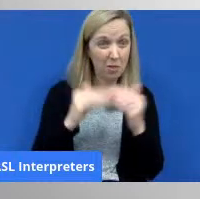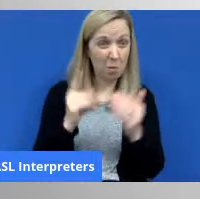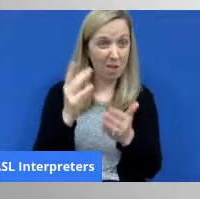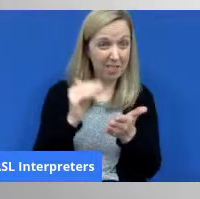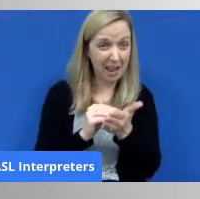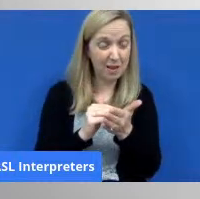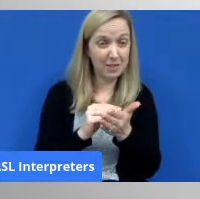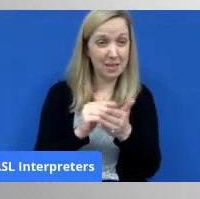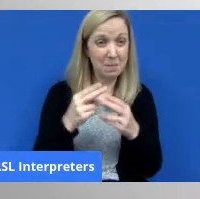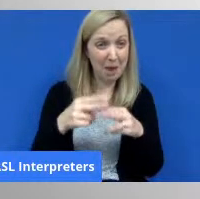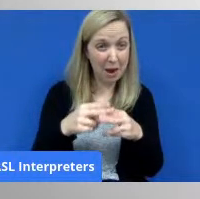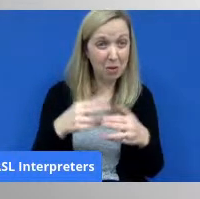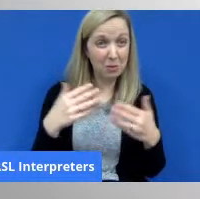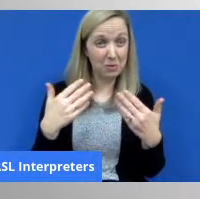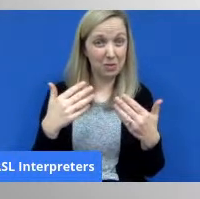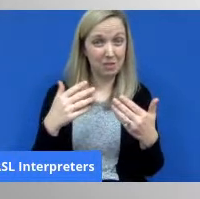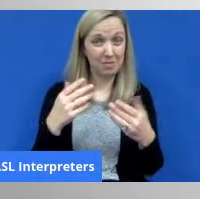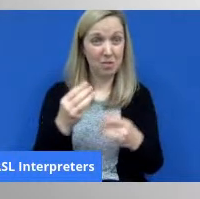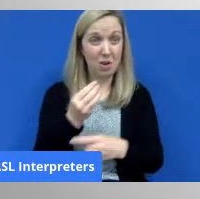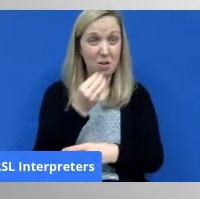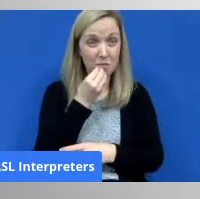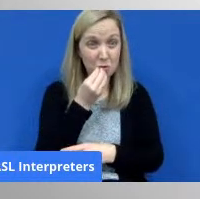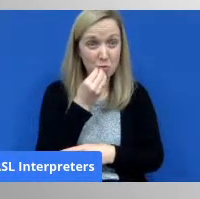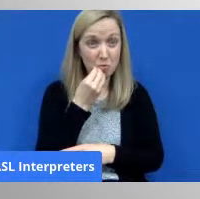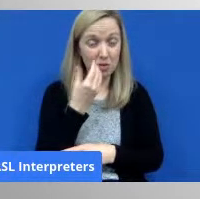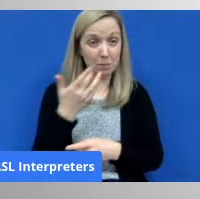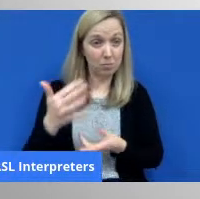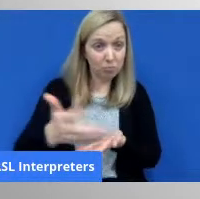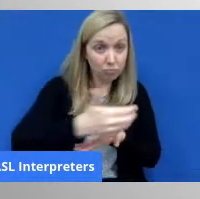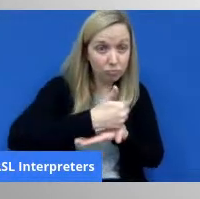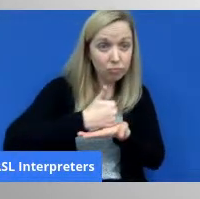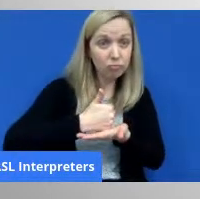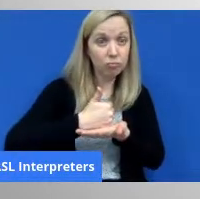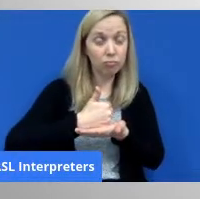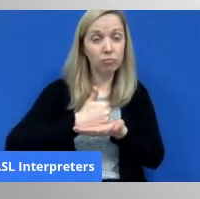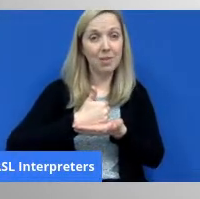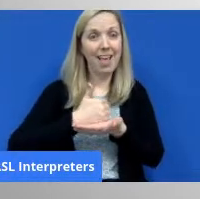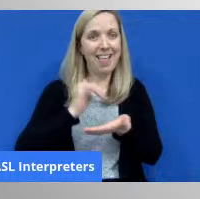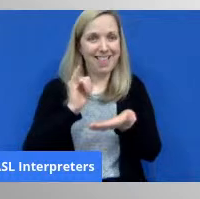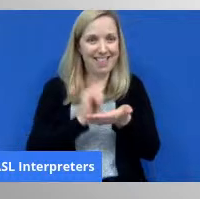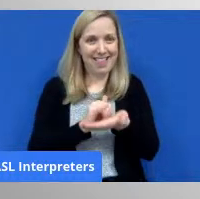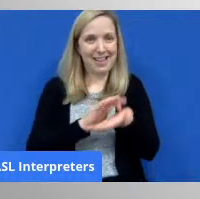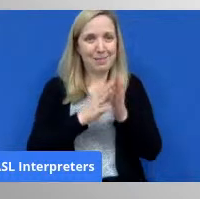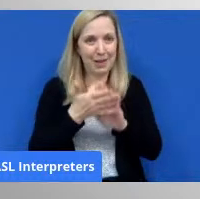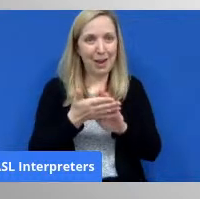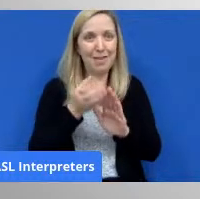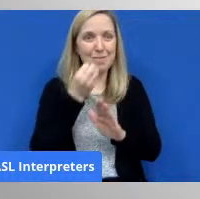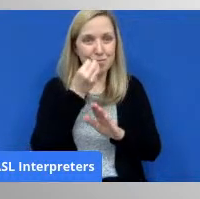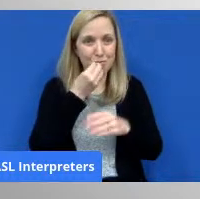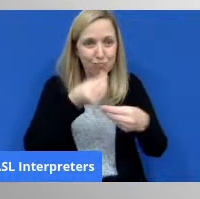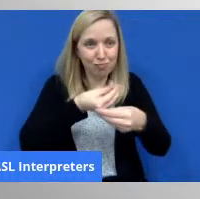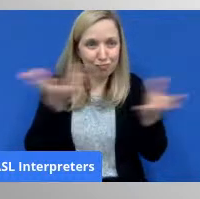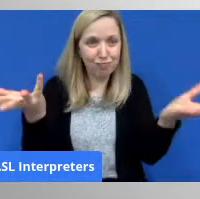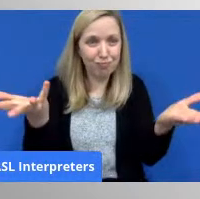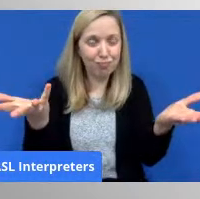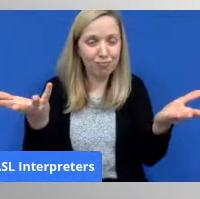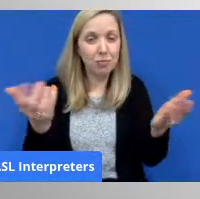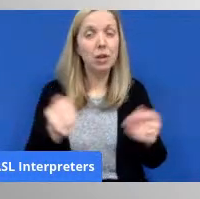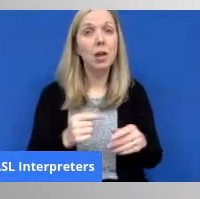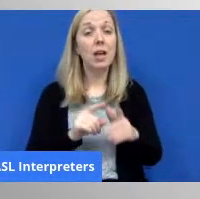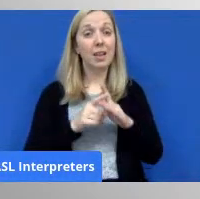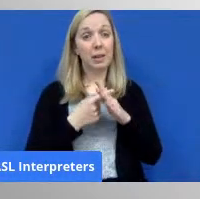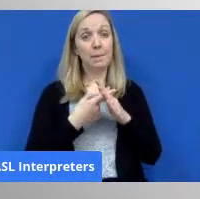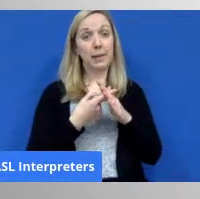last year that has then been diverted into food distribution efforts. Early on, it went